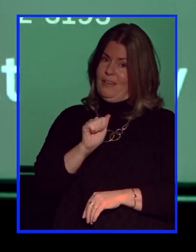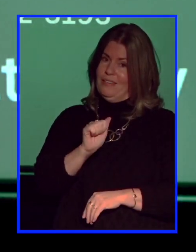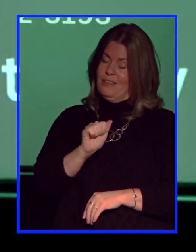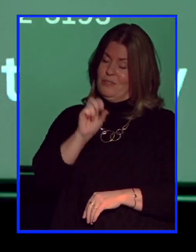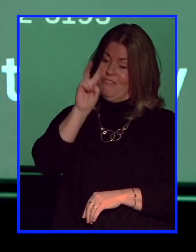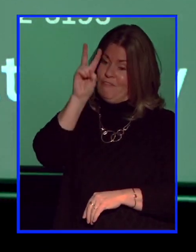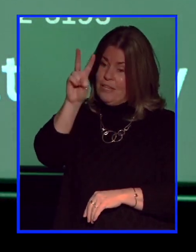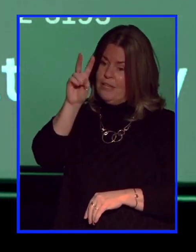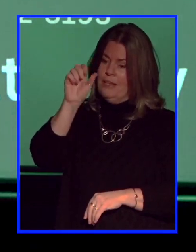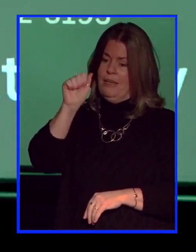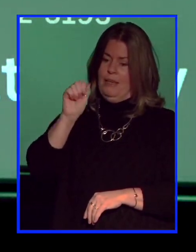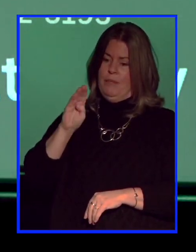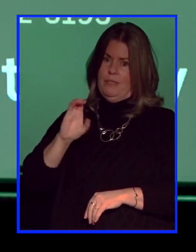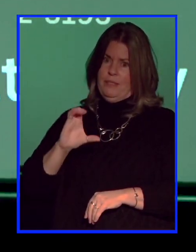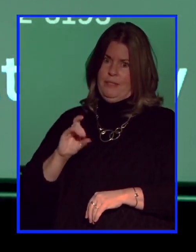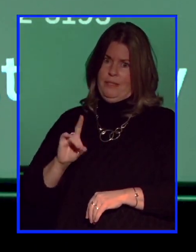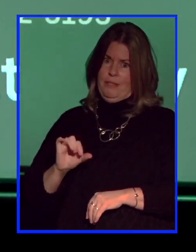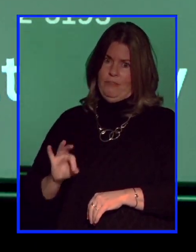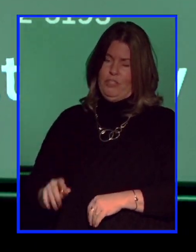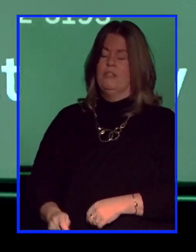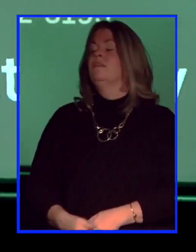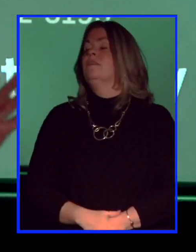when it came to the states. So